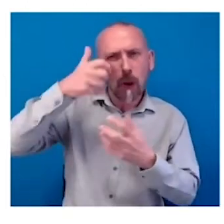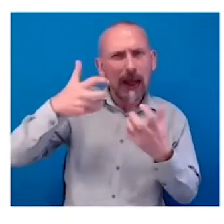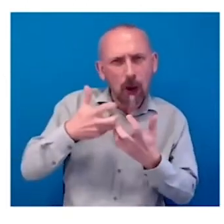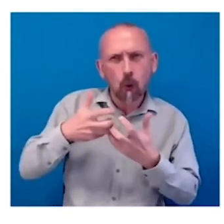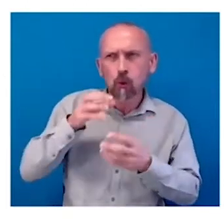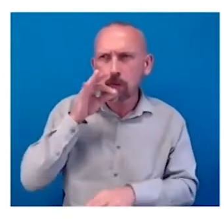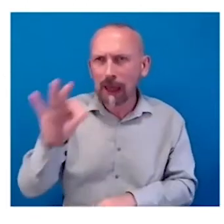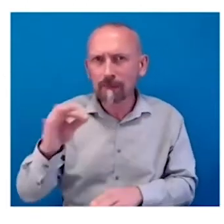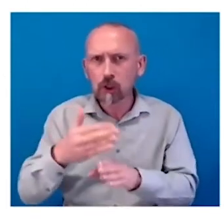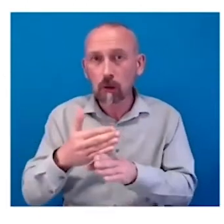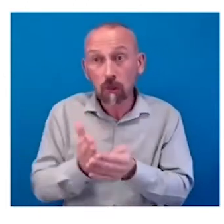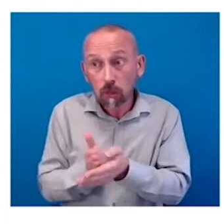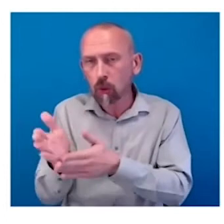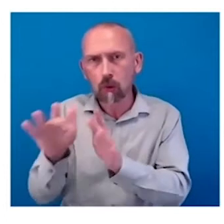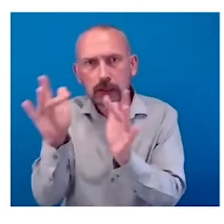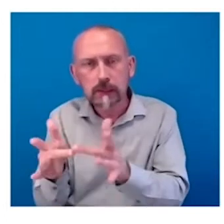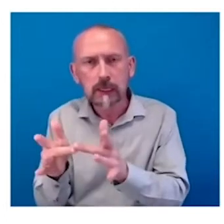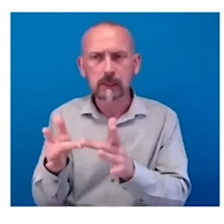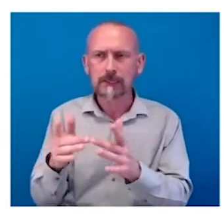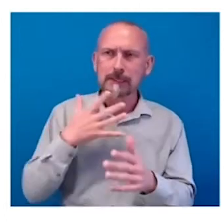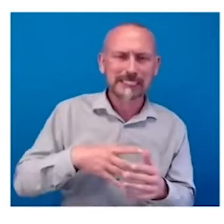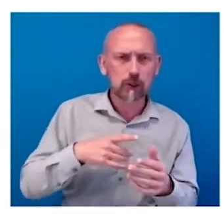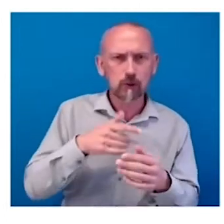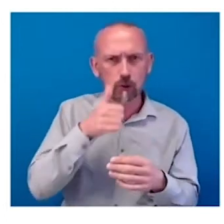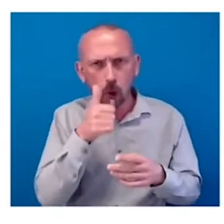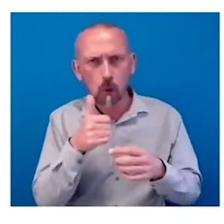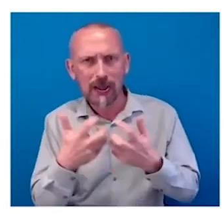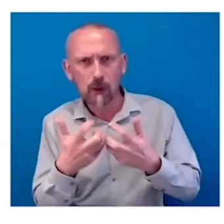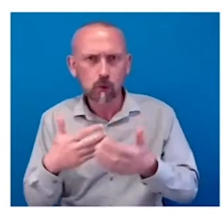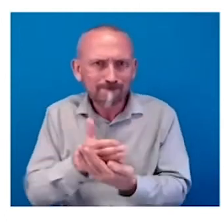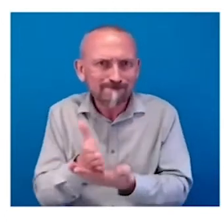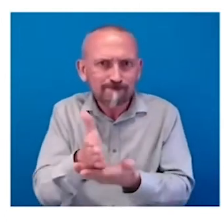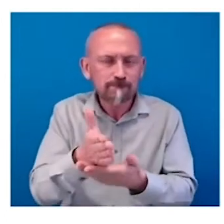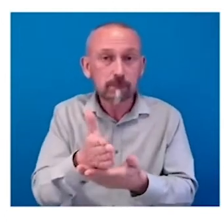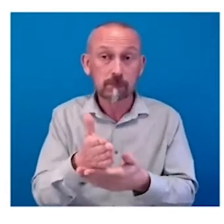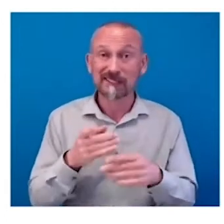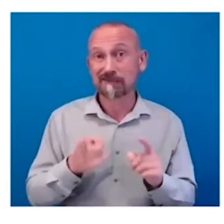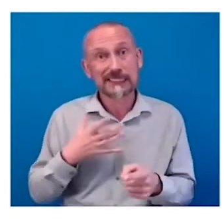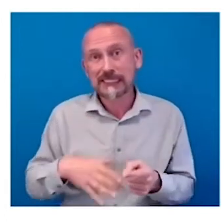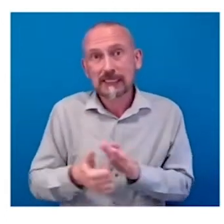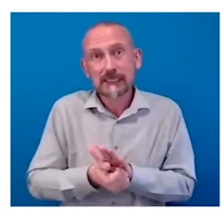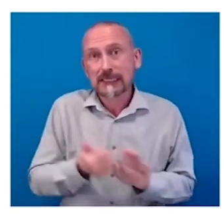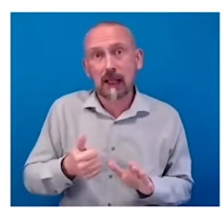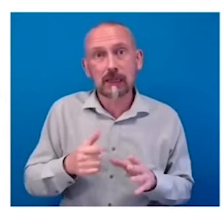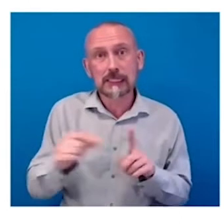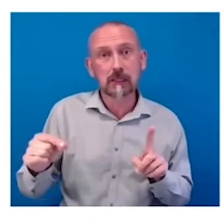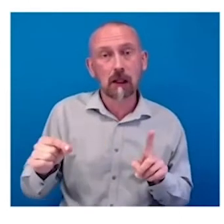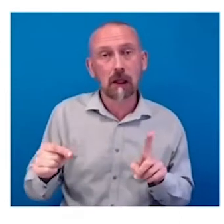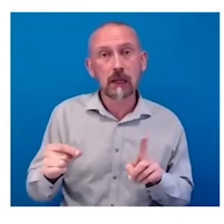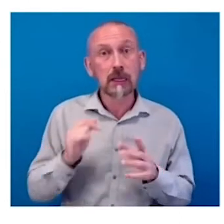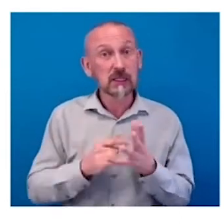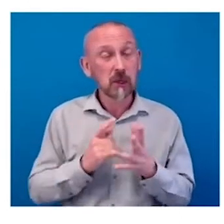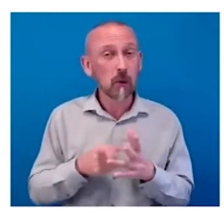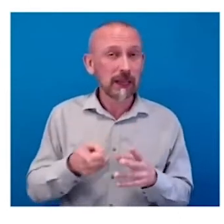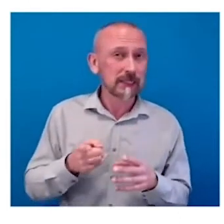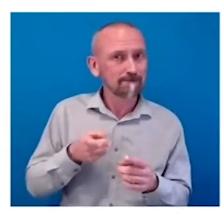really more and more so requires some level of digital skills. And I'm sure you've heard from other people about the digital skills gap between disabled and